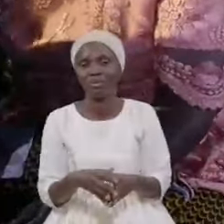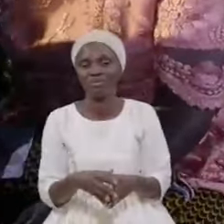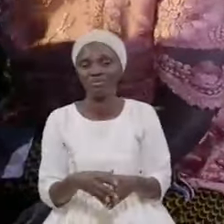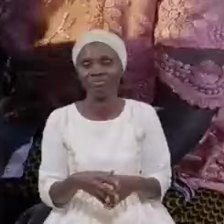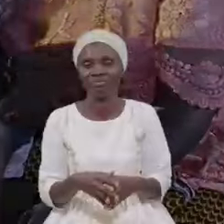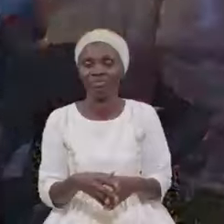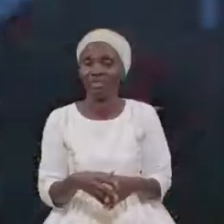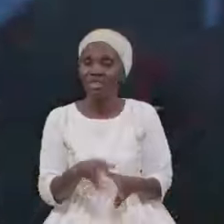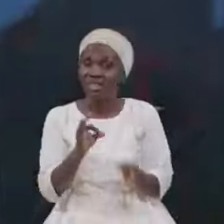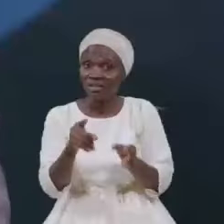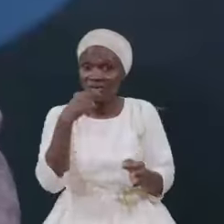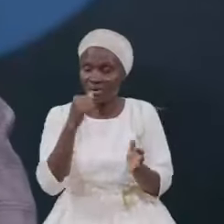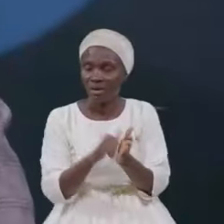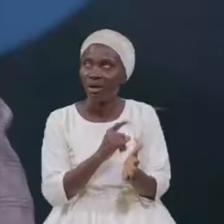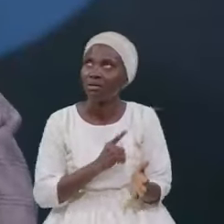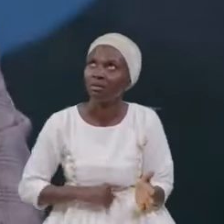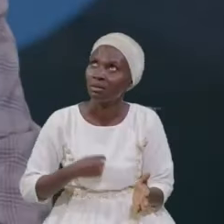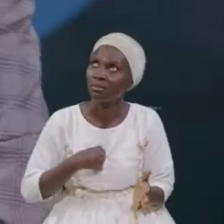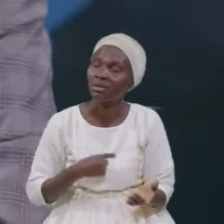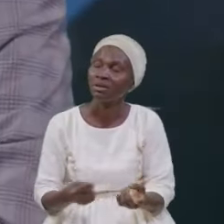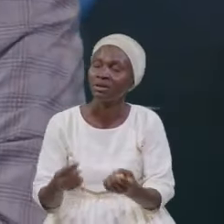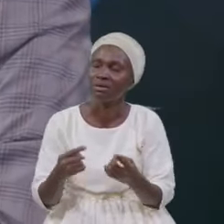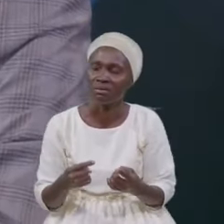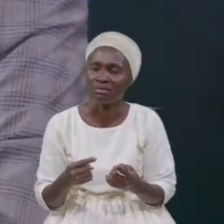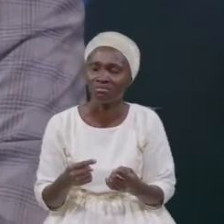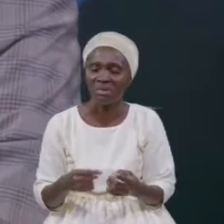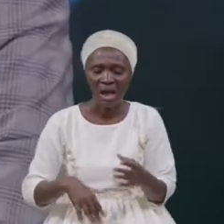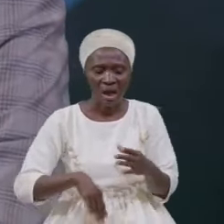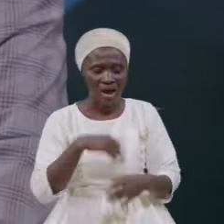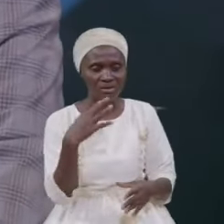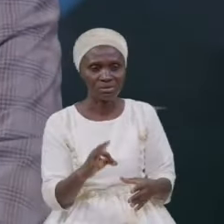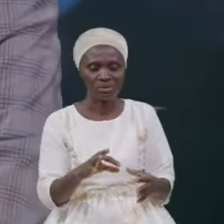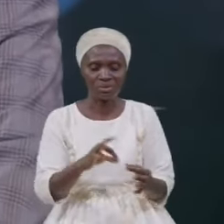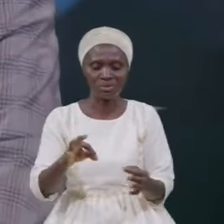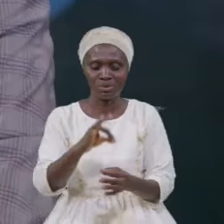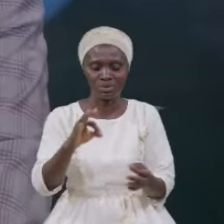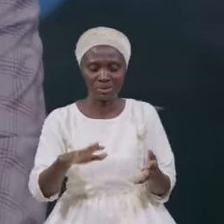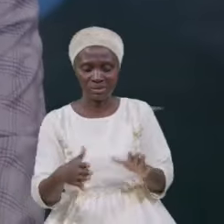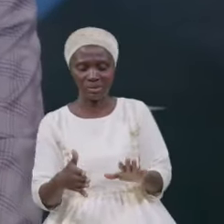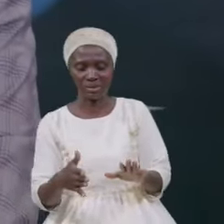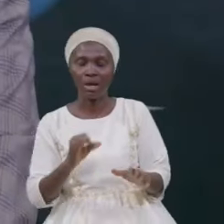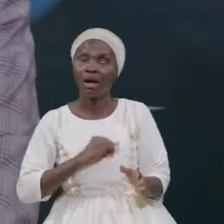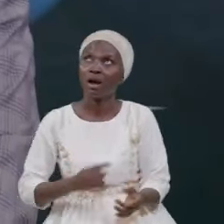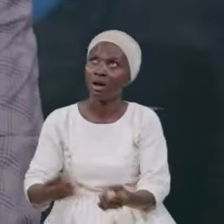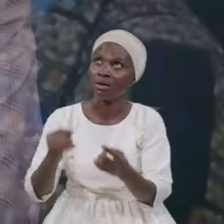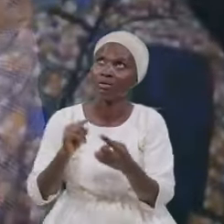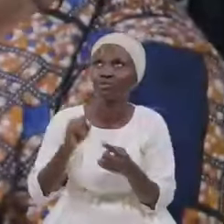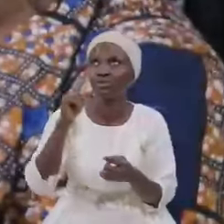of spiritual death. I come unto you, and the Lord will receive